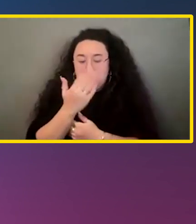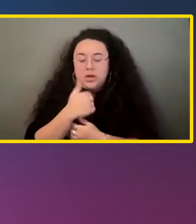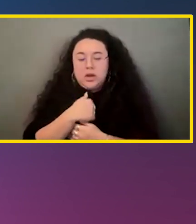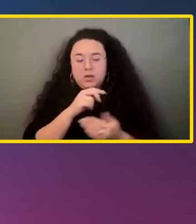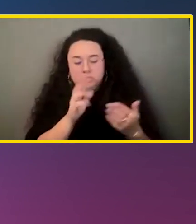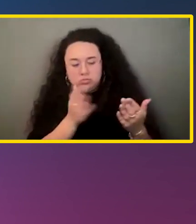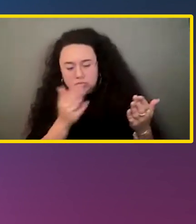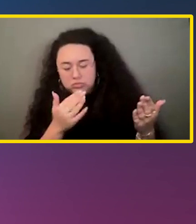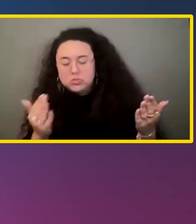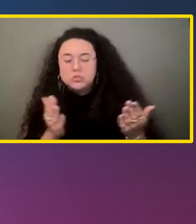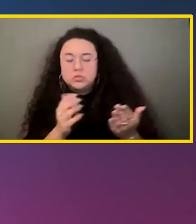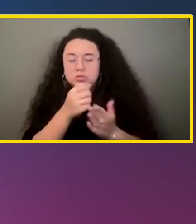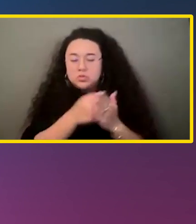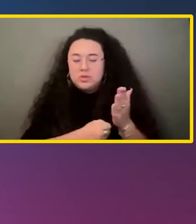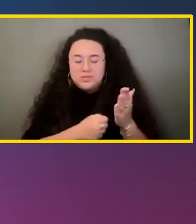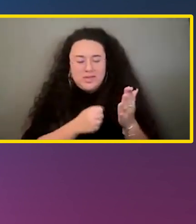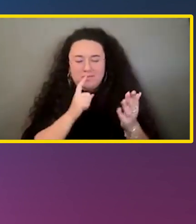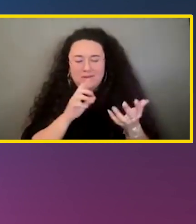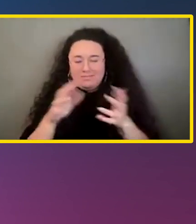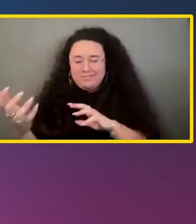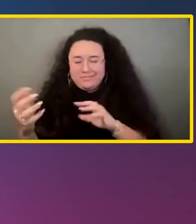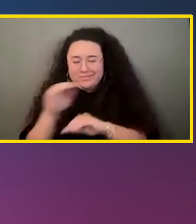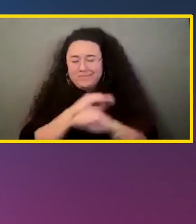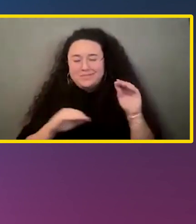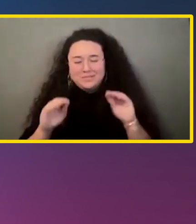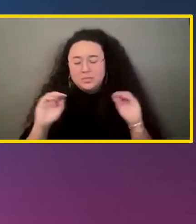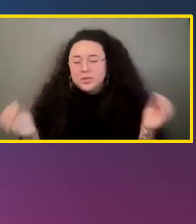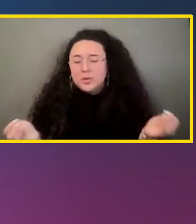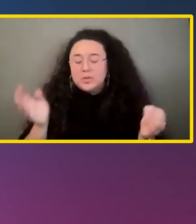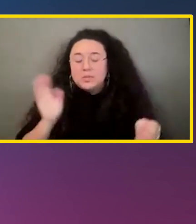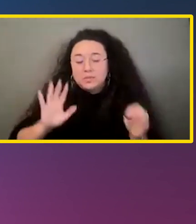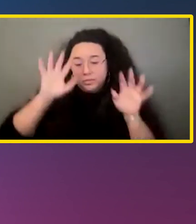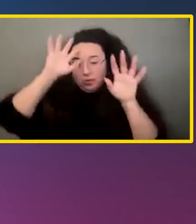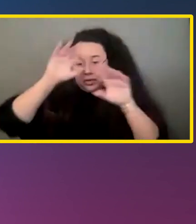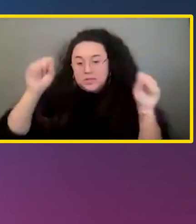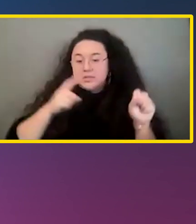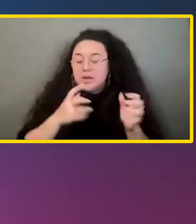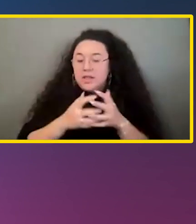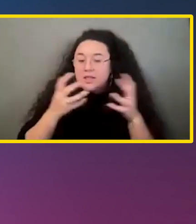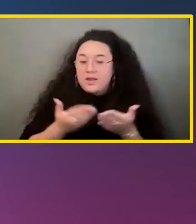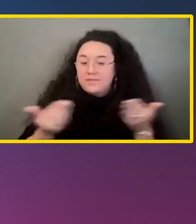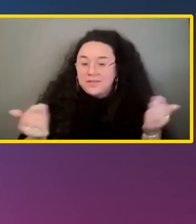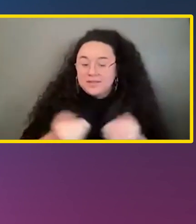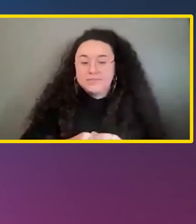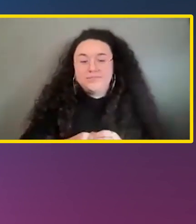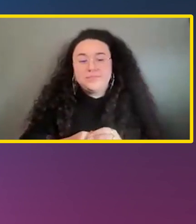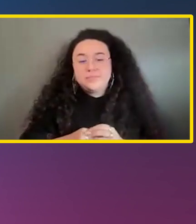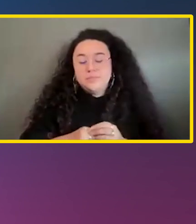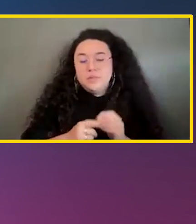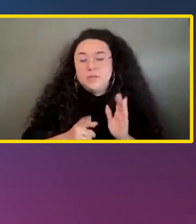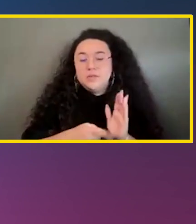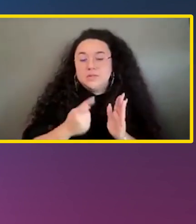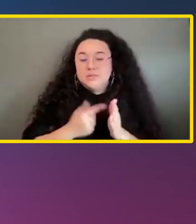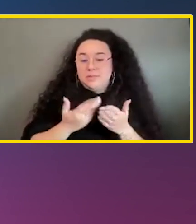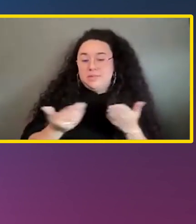show was unevenly stacked. At the time, we had a president who said lots of things, and sometimes things